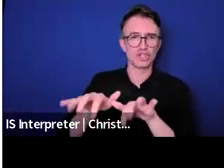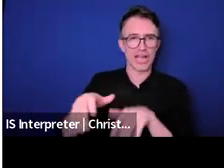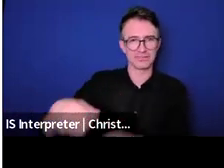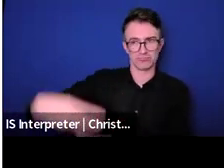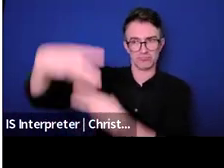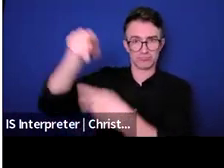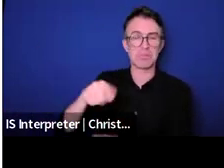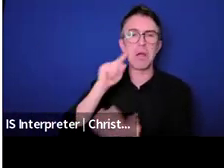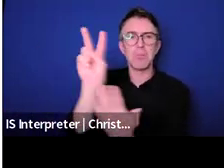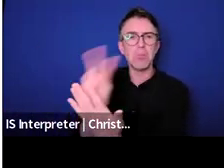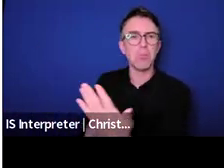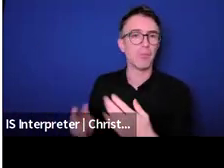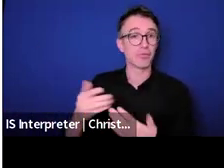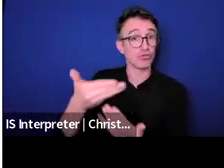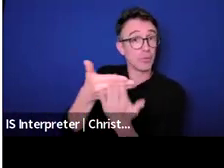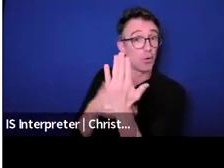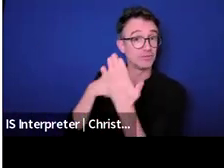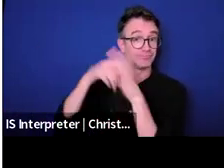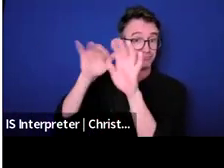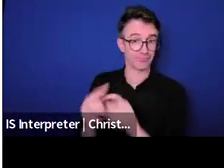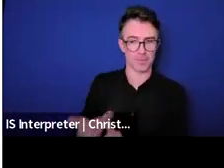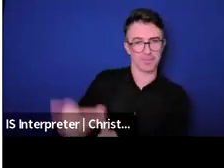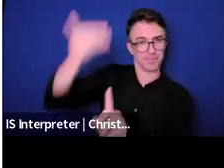Thank you very much, and I will pass to Alex.